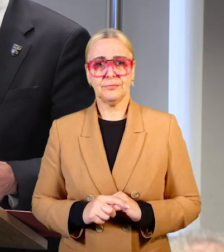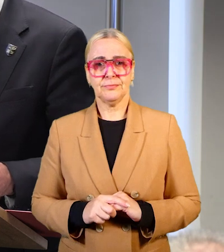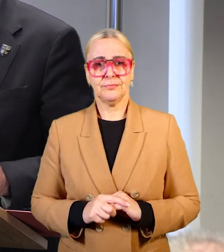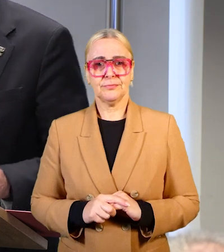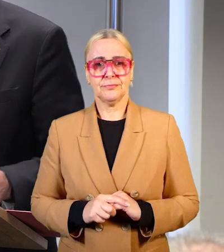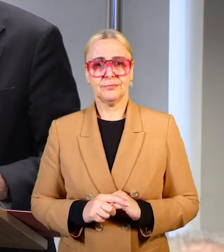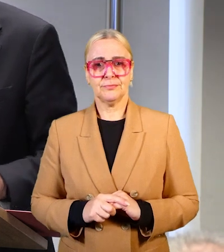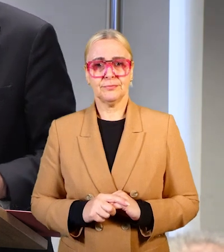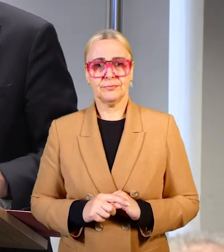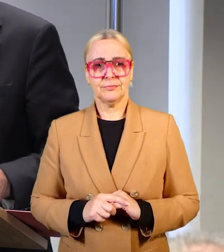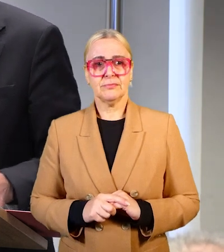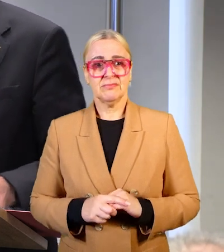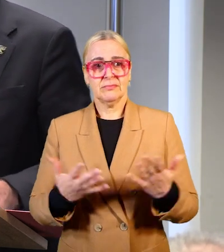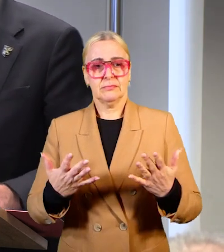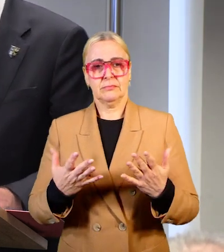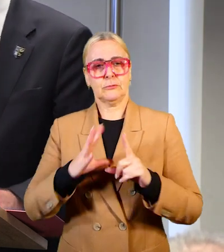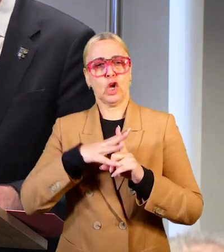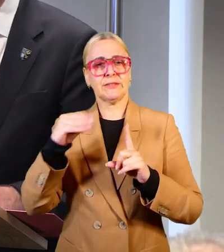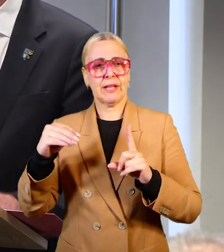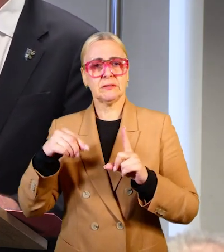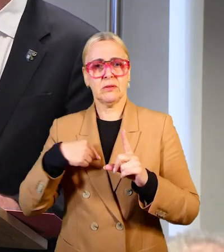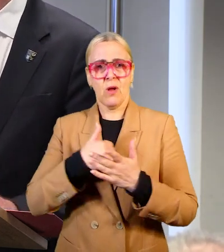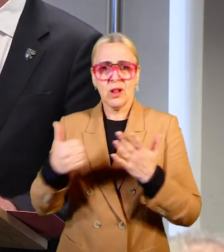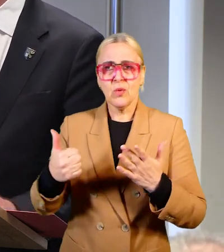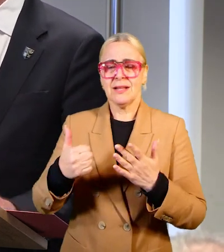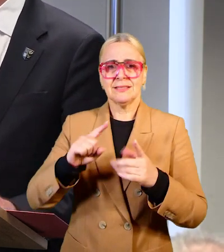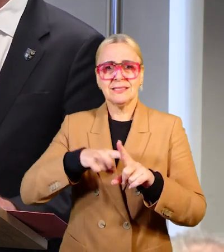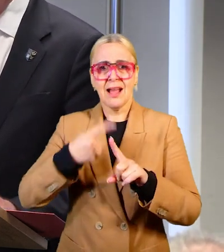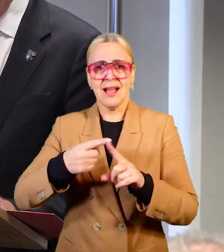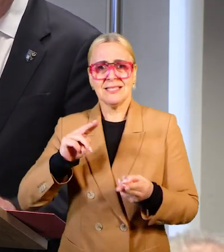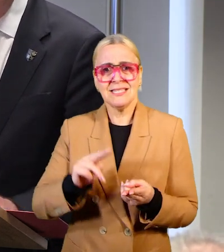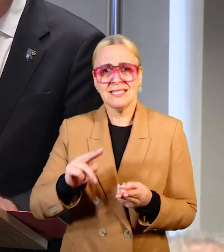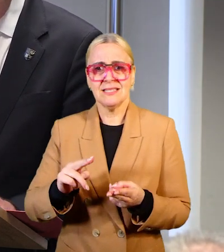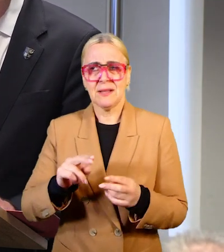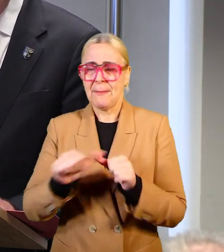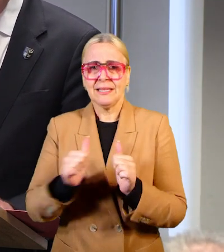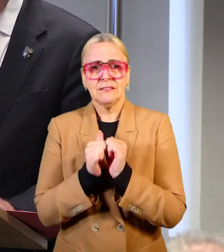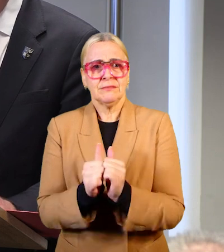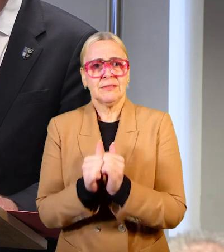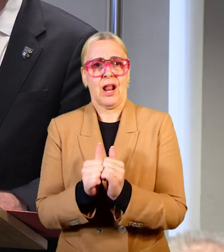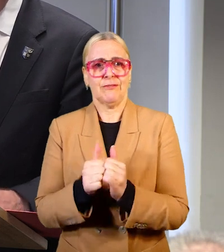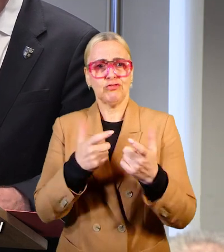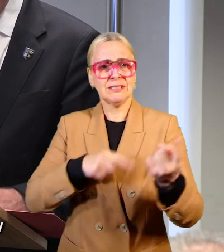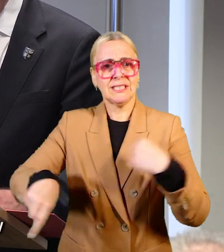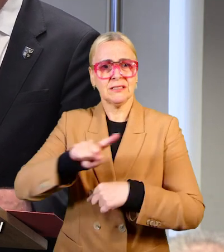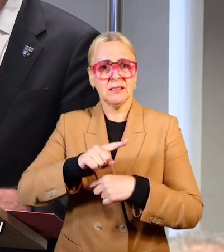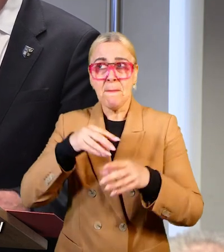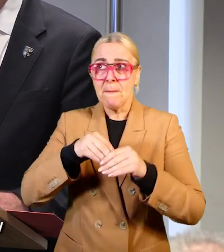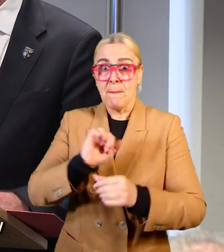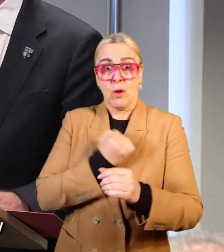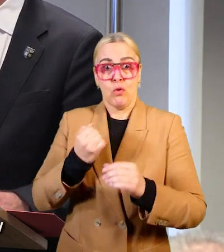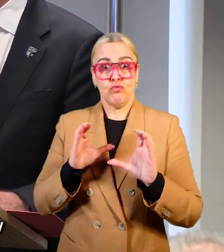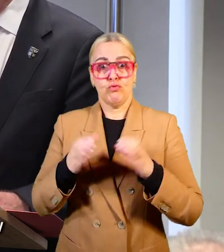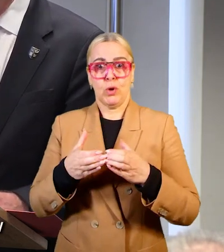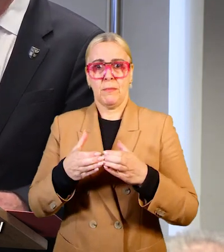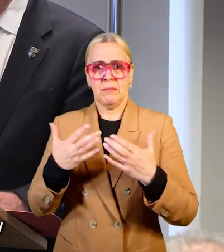A council tax rise at any level is not ideal, and certainly not at this level. As Conservatives, we always strive